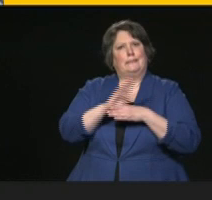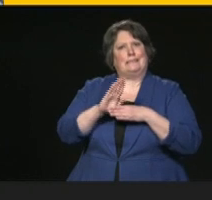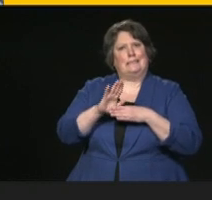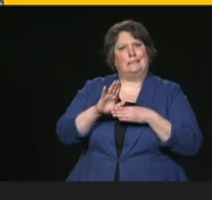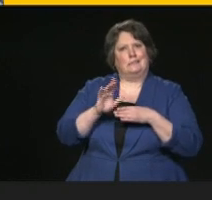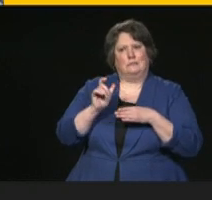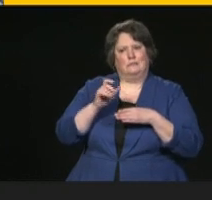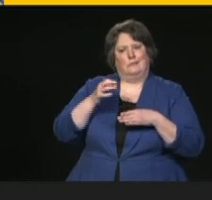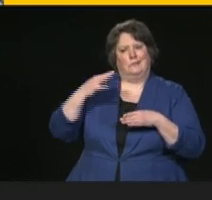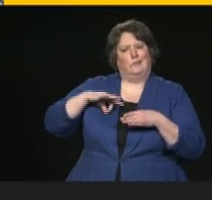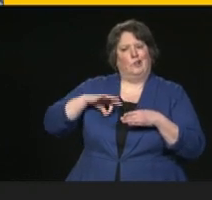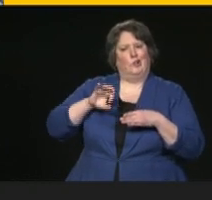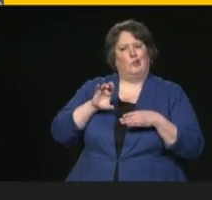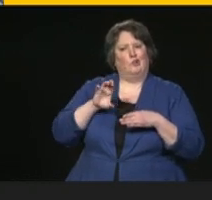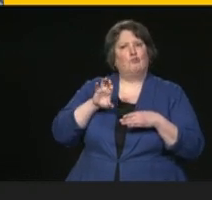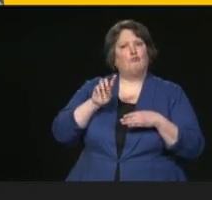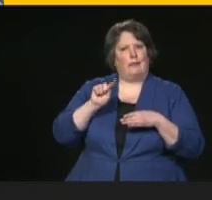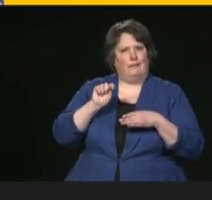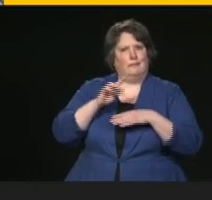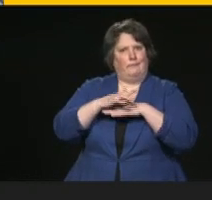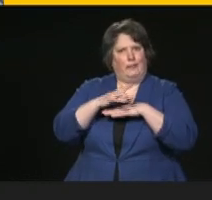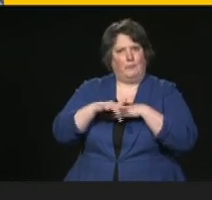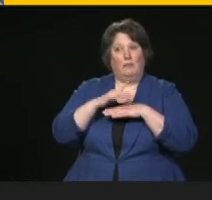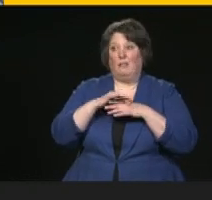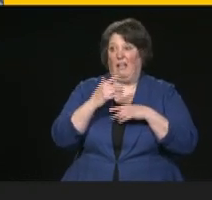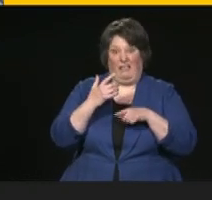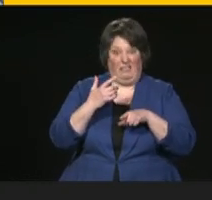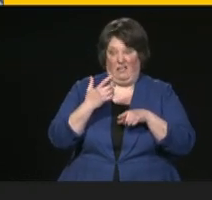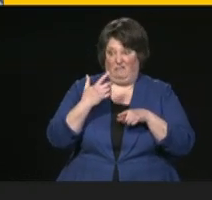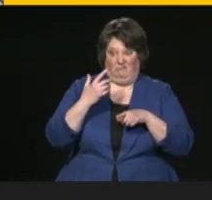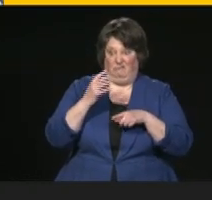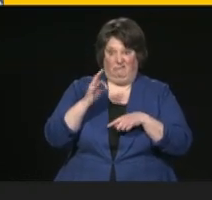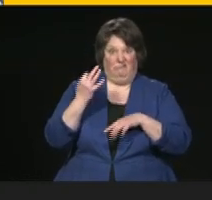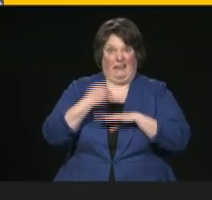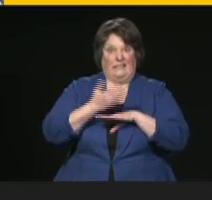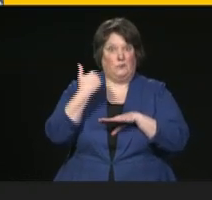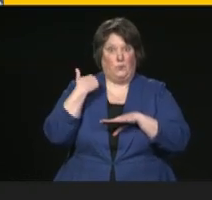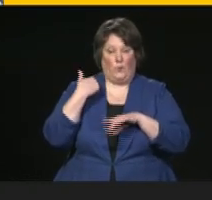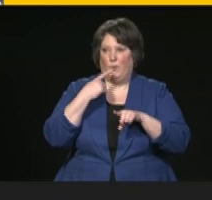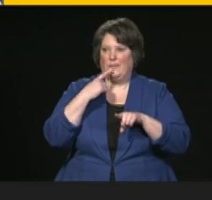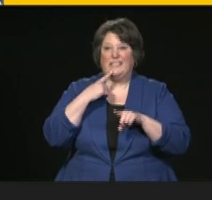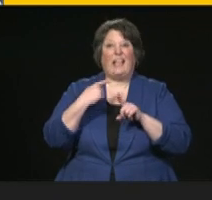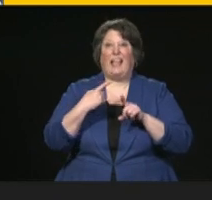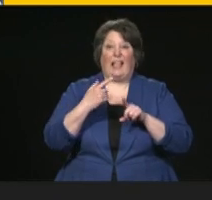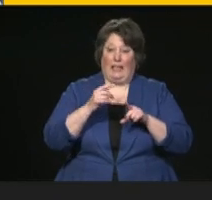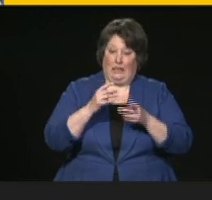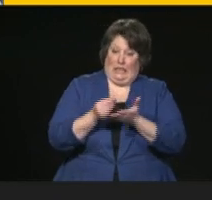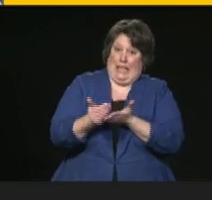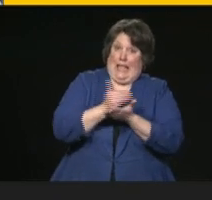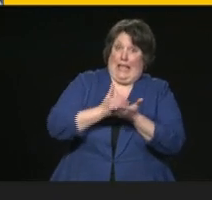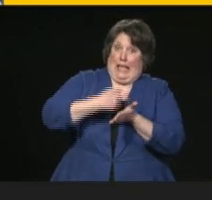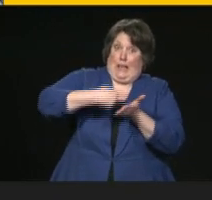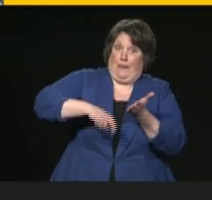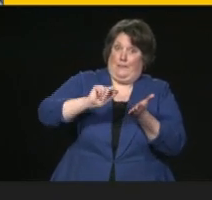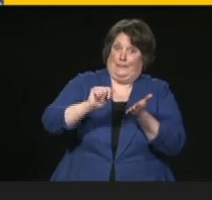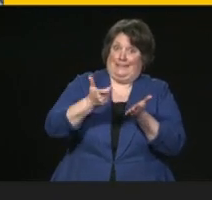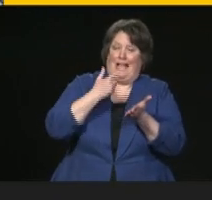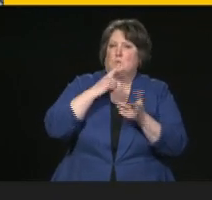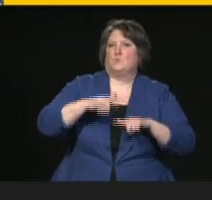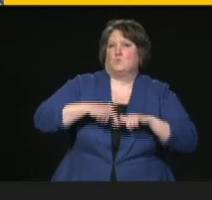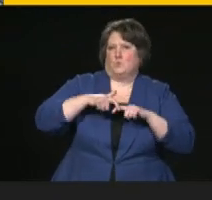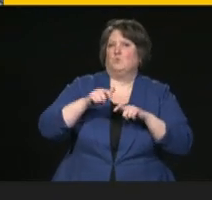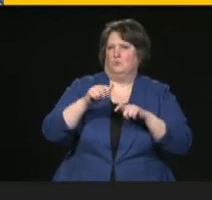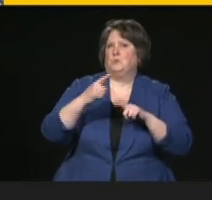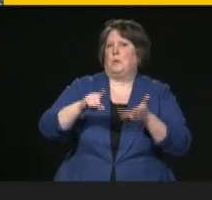payments until August 31st of this year. This week, we increased credit for farmers and the agri-food